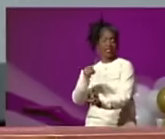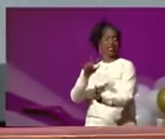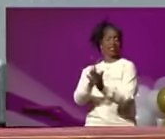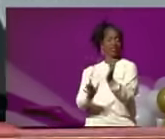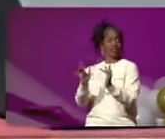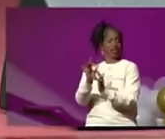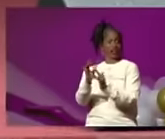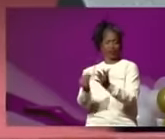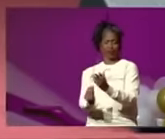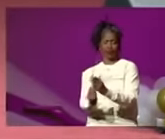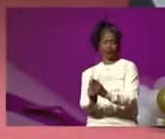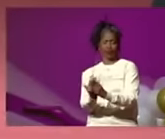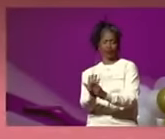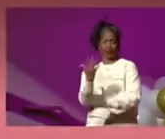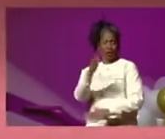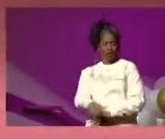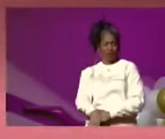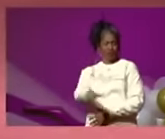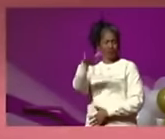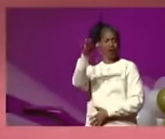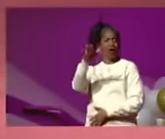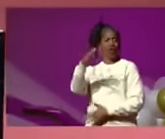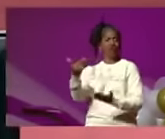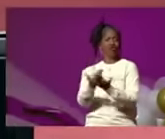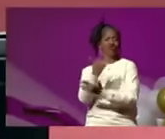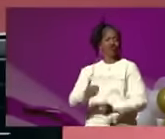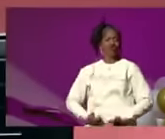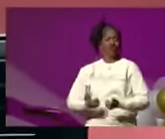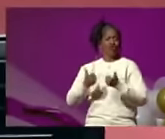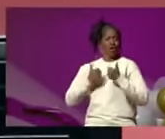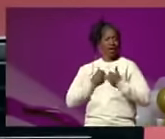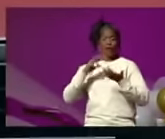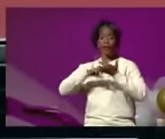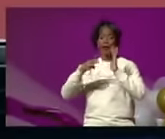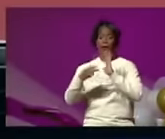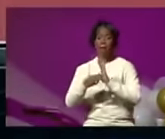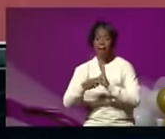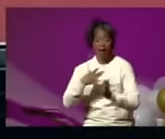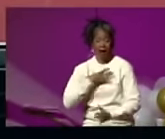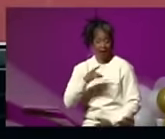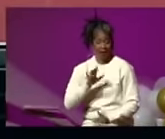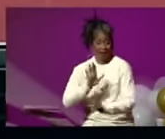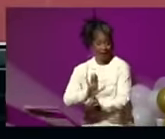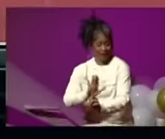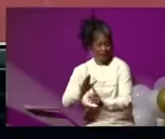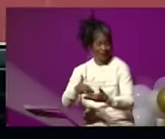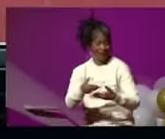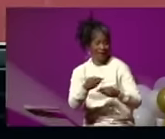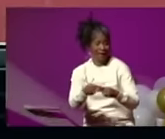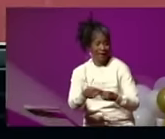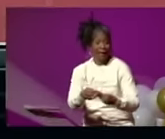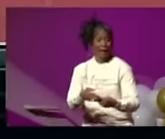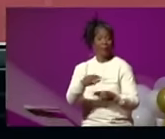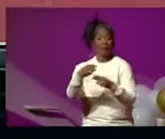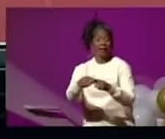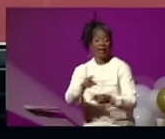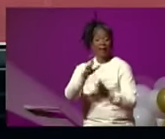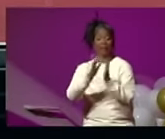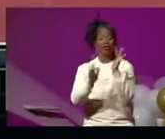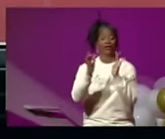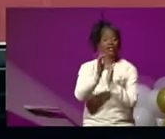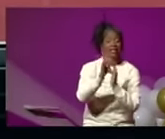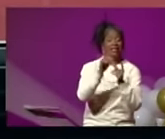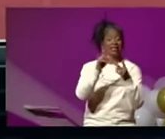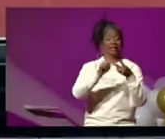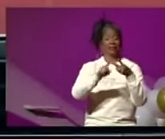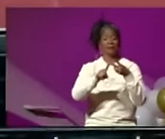not shouting. I like his name. His name is Jesus. His name is Emmanuel. He's a